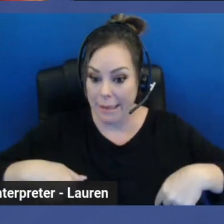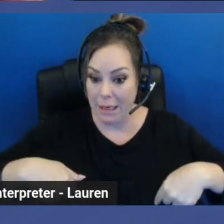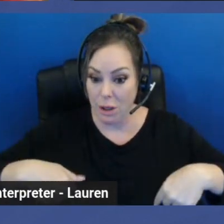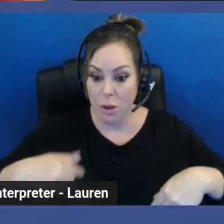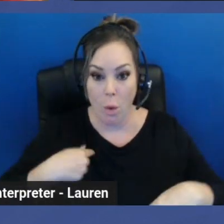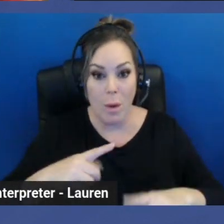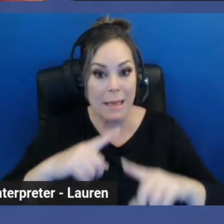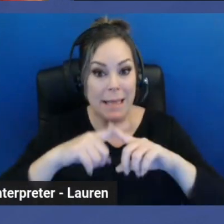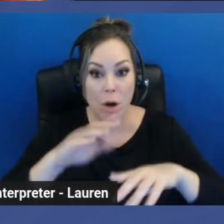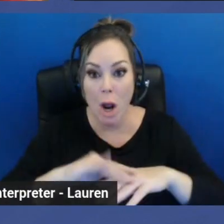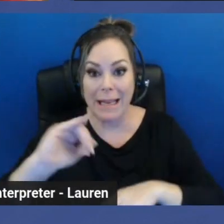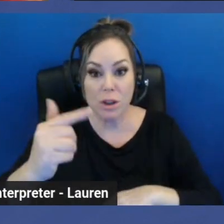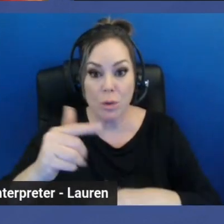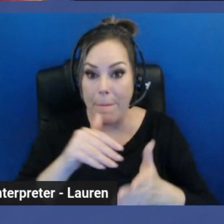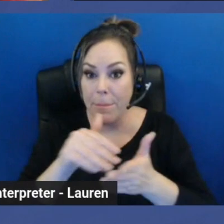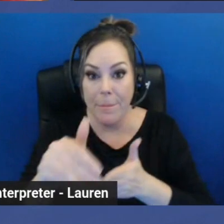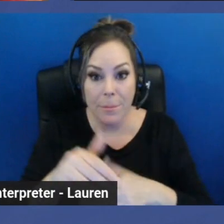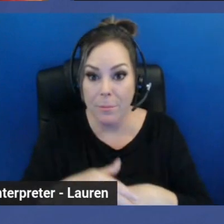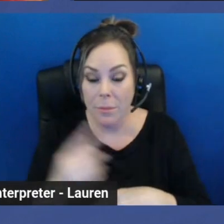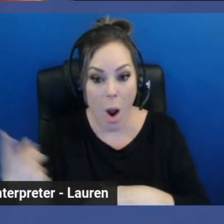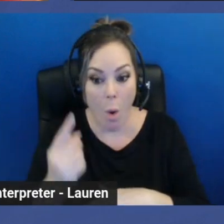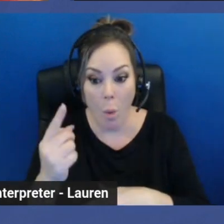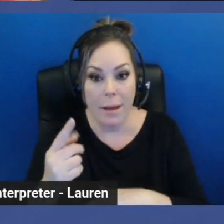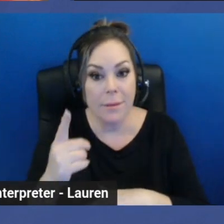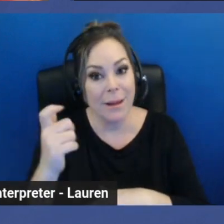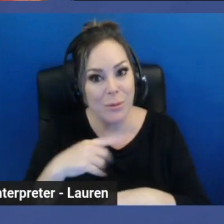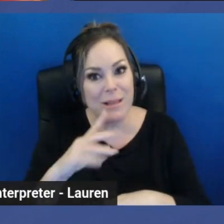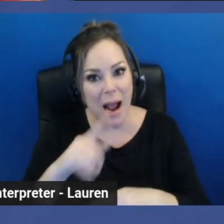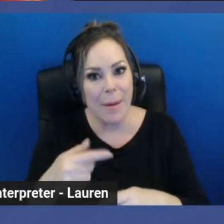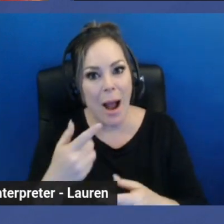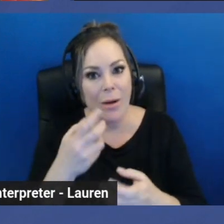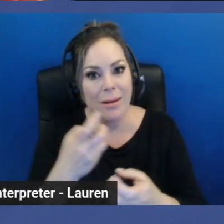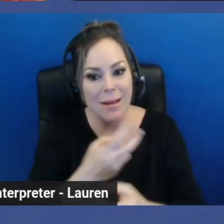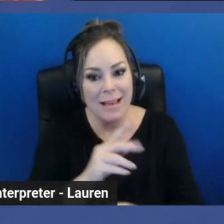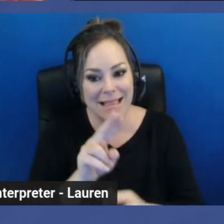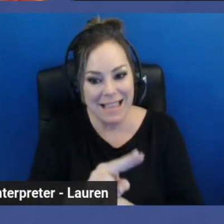repeatedly because we're always talking about sexual freedom.